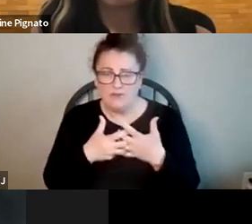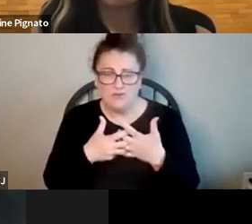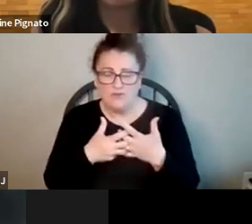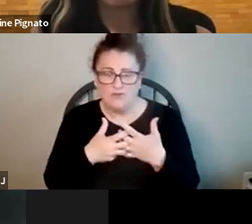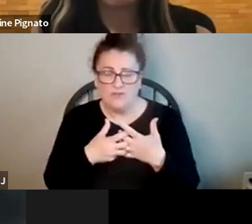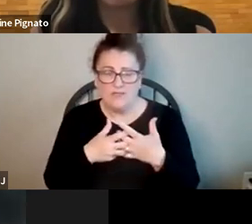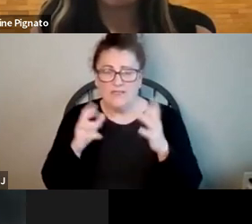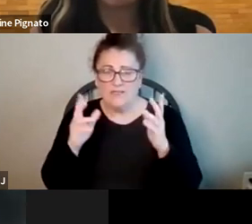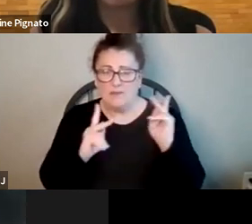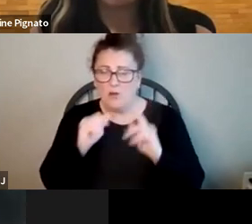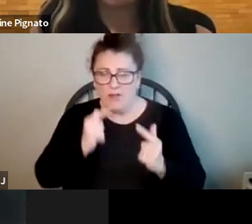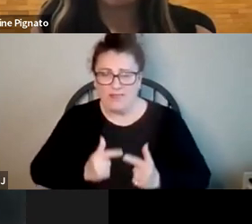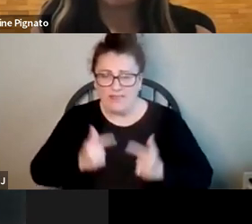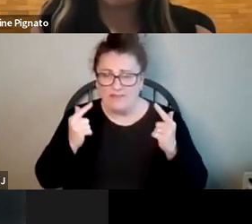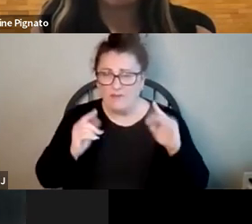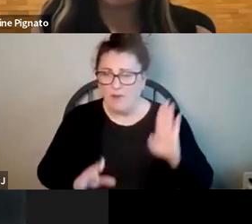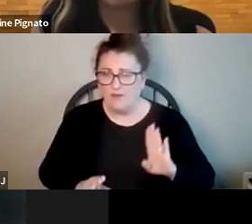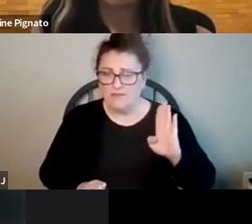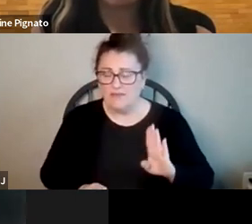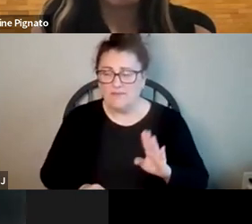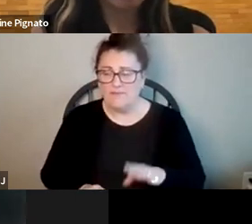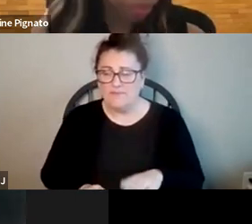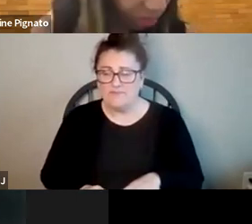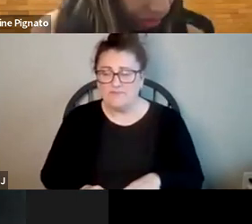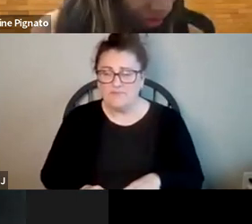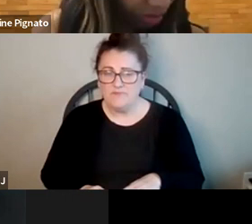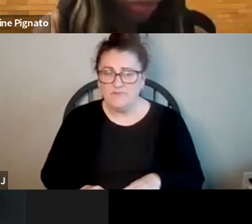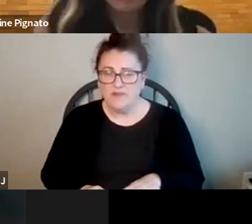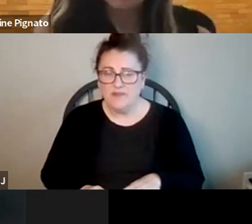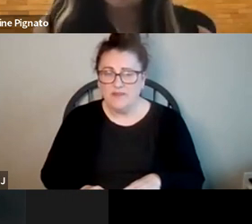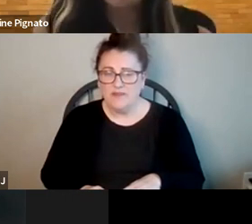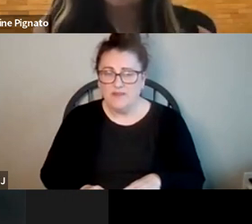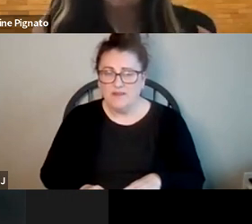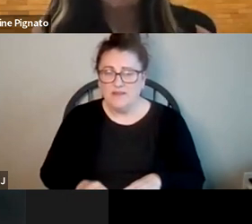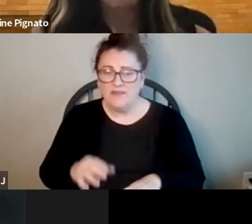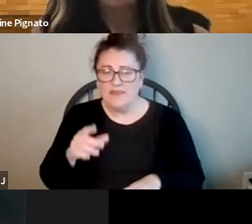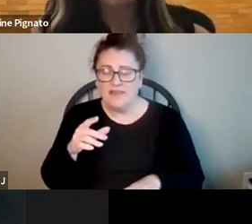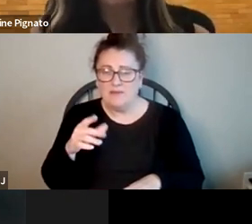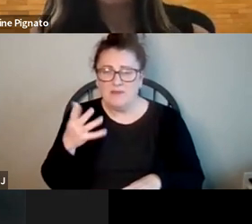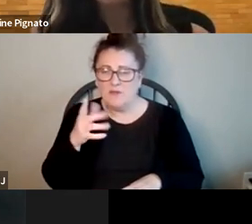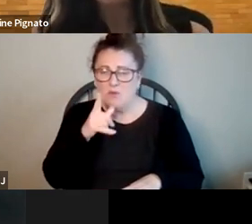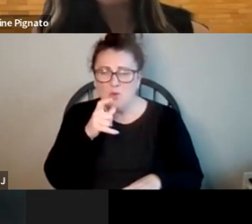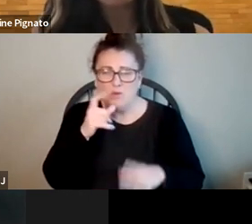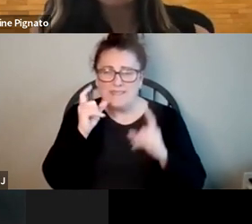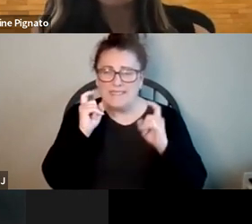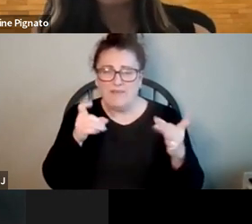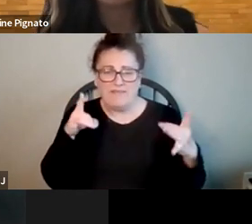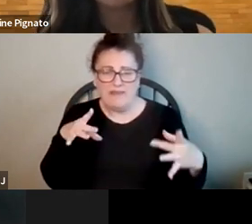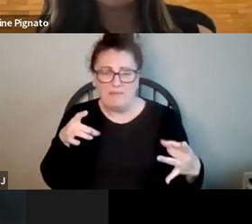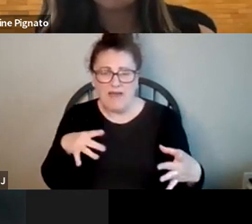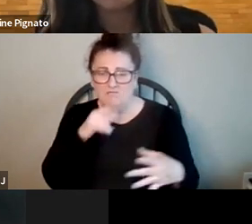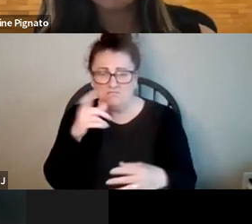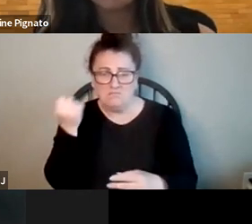individuals who don't live in Boston to me. So I was just trying to figure out, to get an idea of who's giving the feedback, yeah. Right? Yeah.